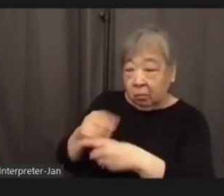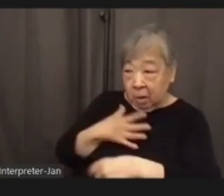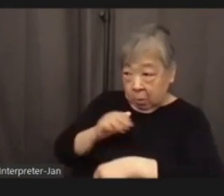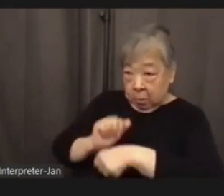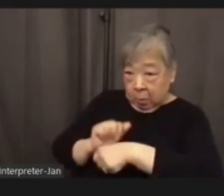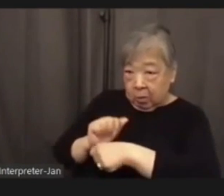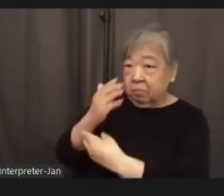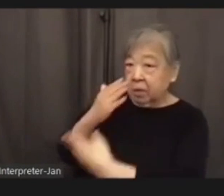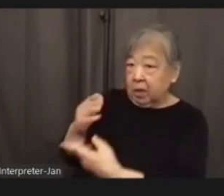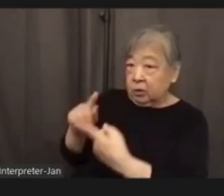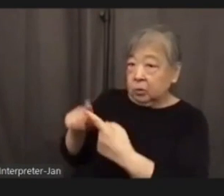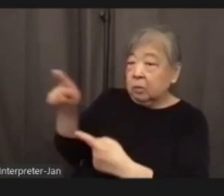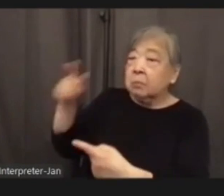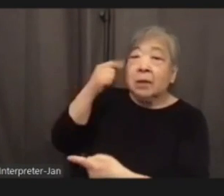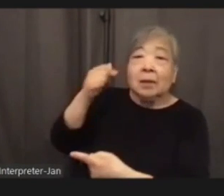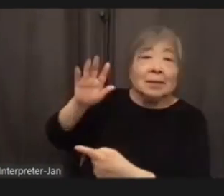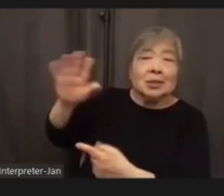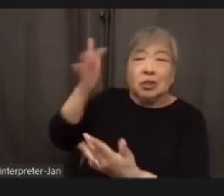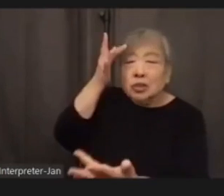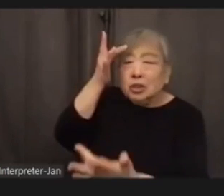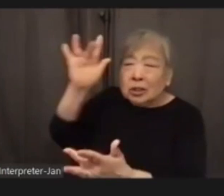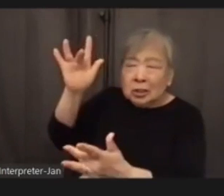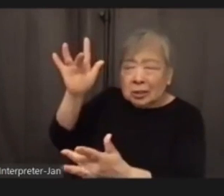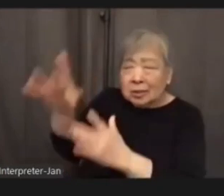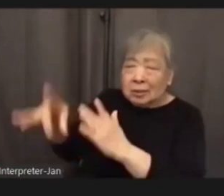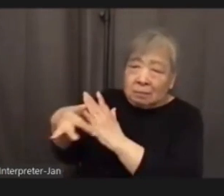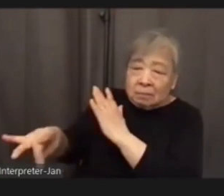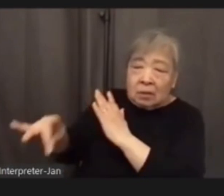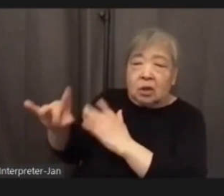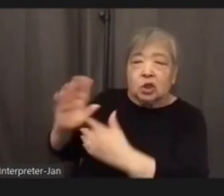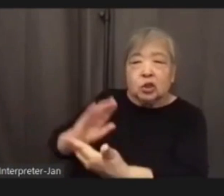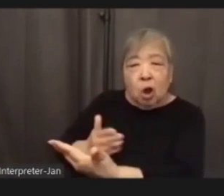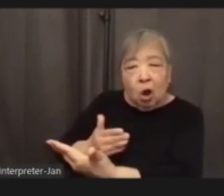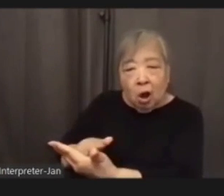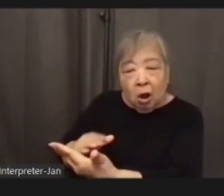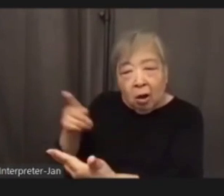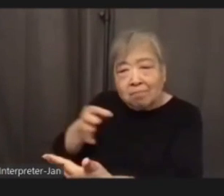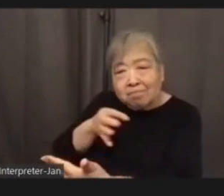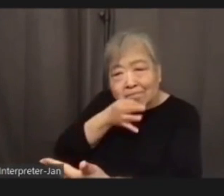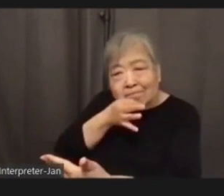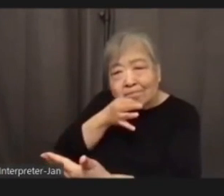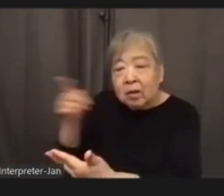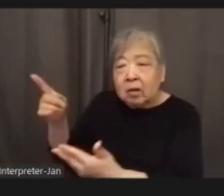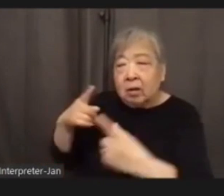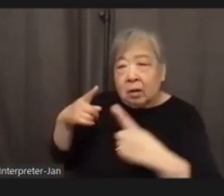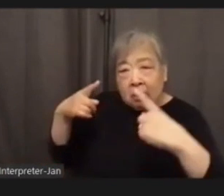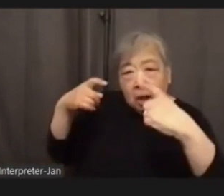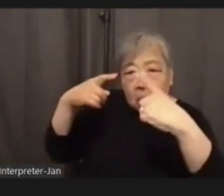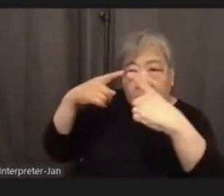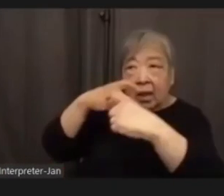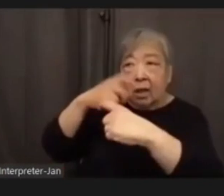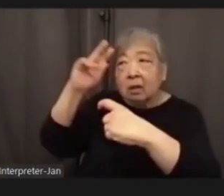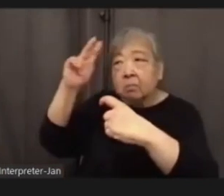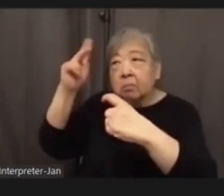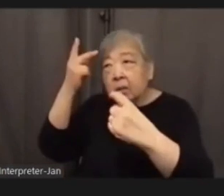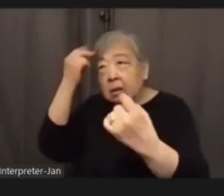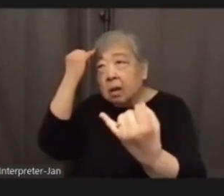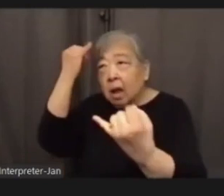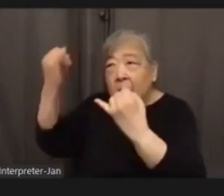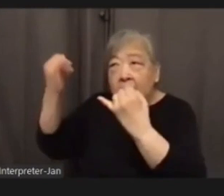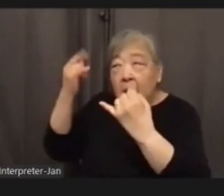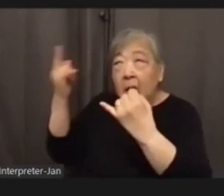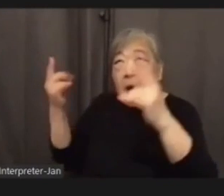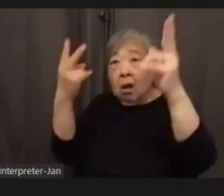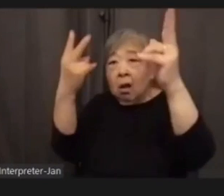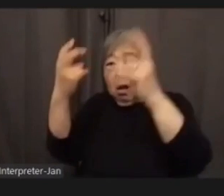And his genius with song and his ability to take complicated political things and create,